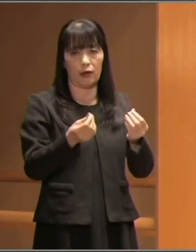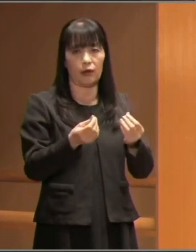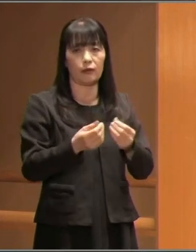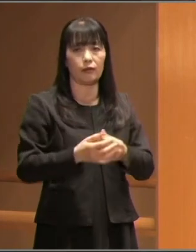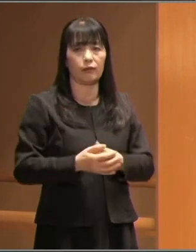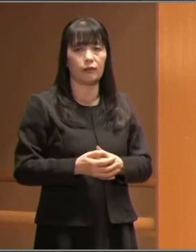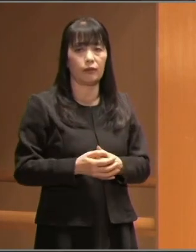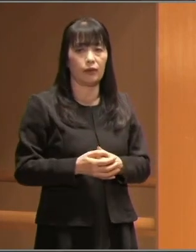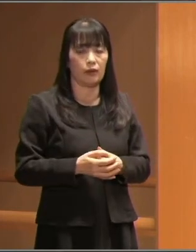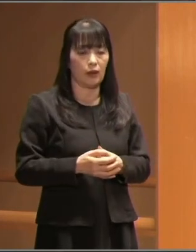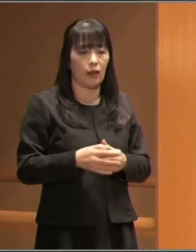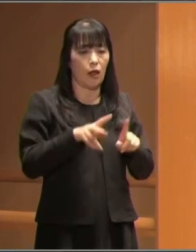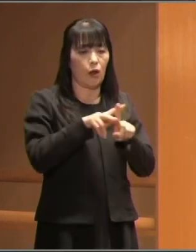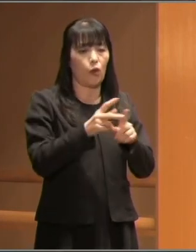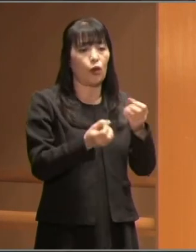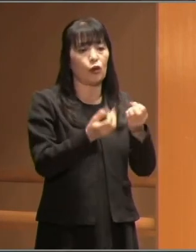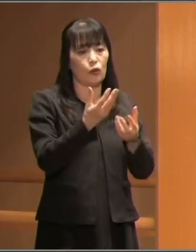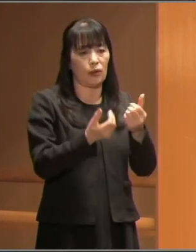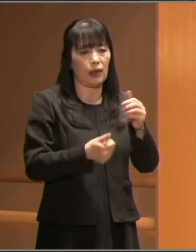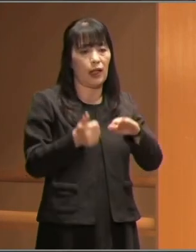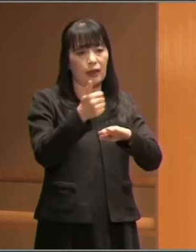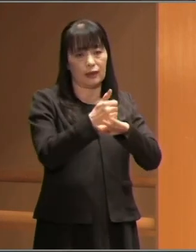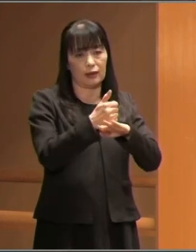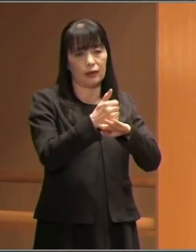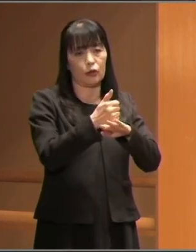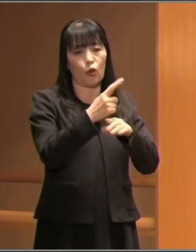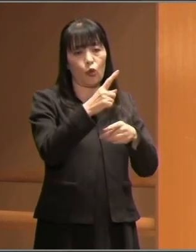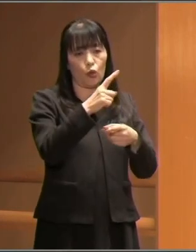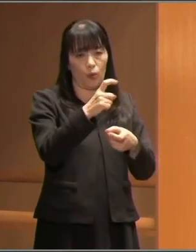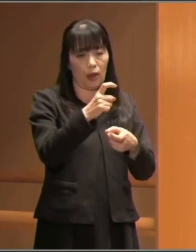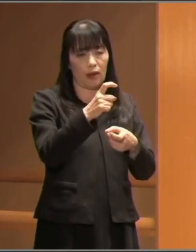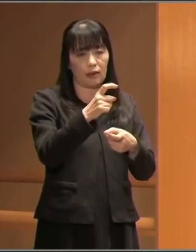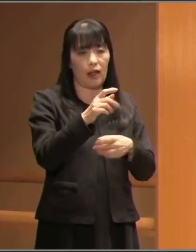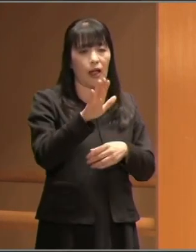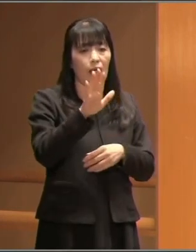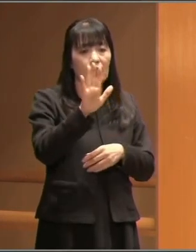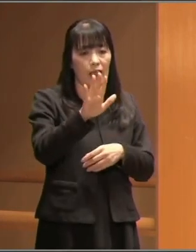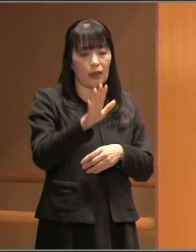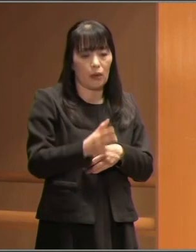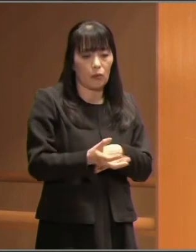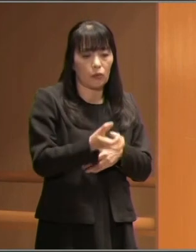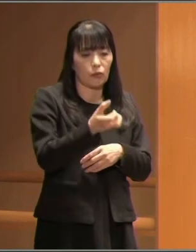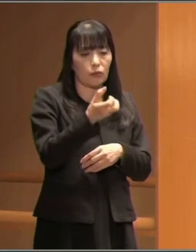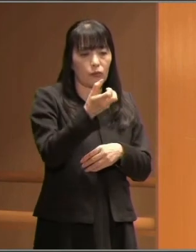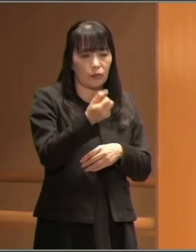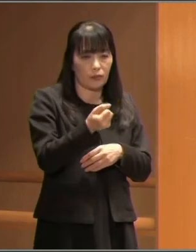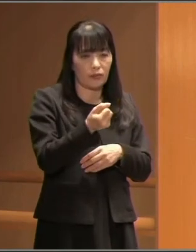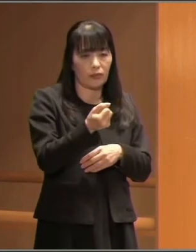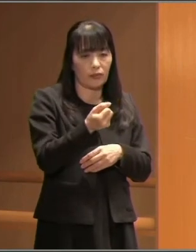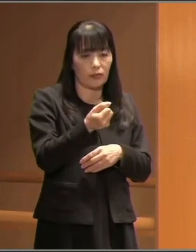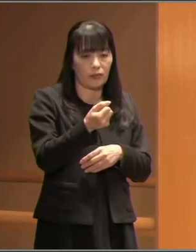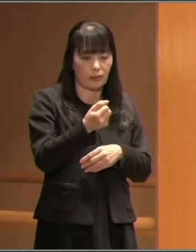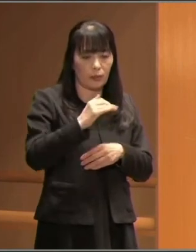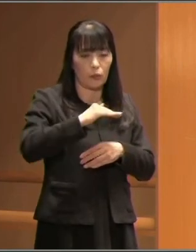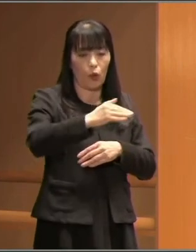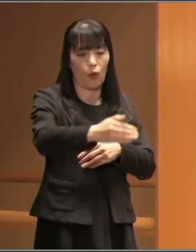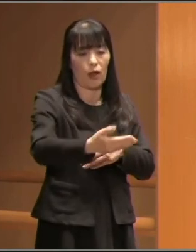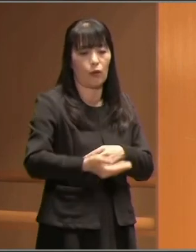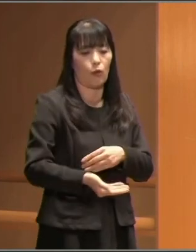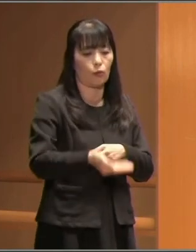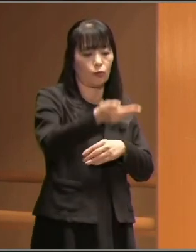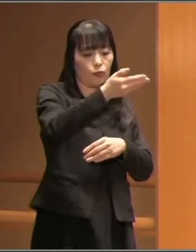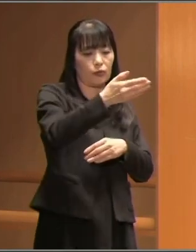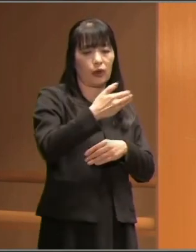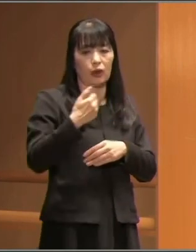exciting. And Minister Koizumi said that it was first time for me to look